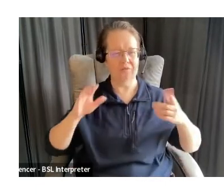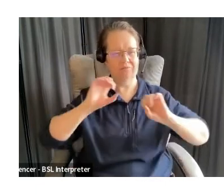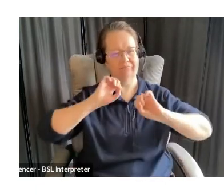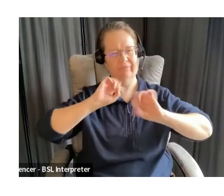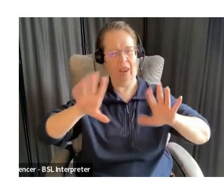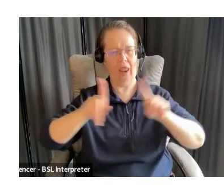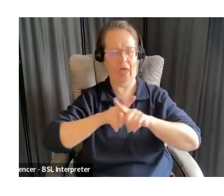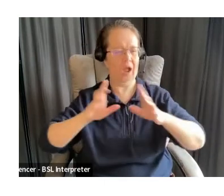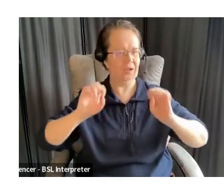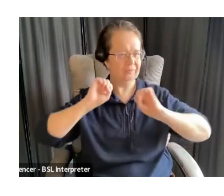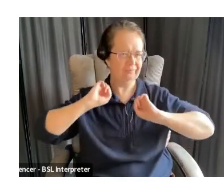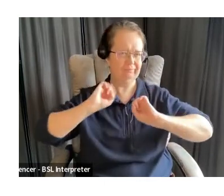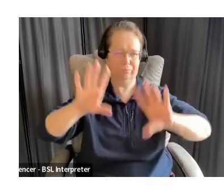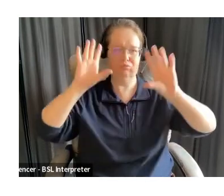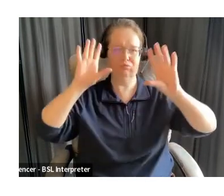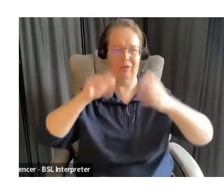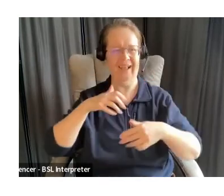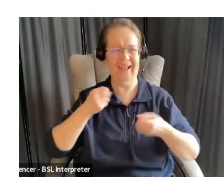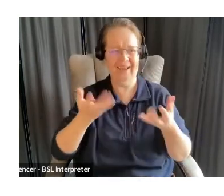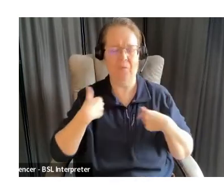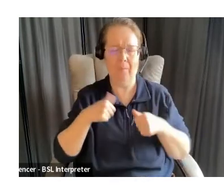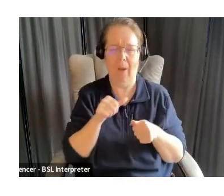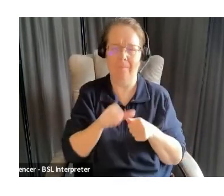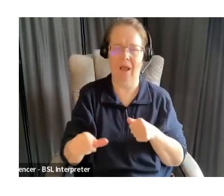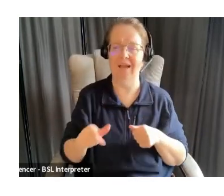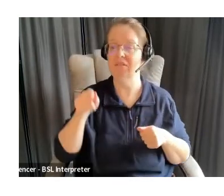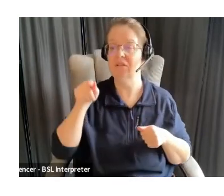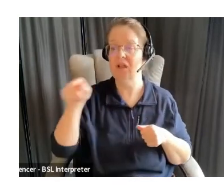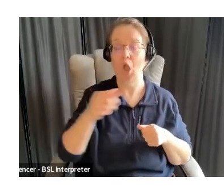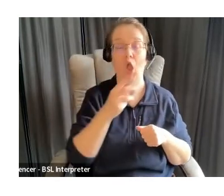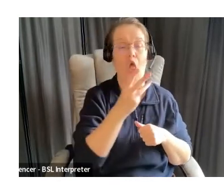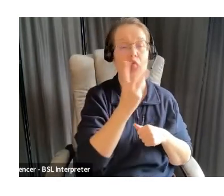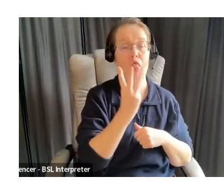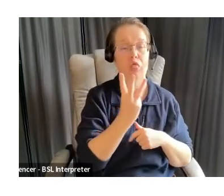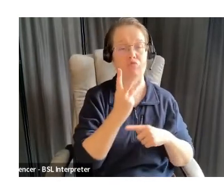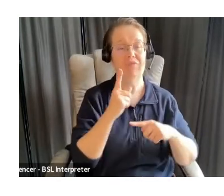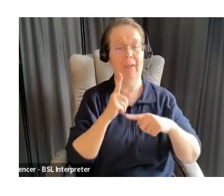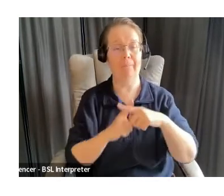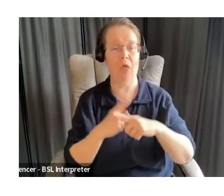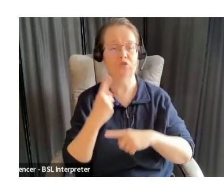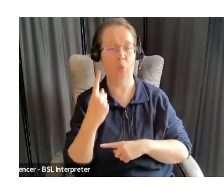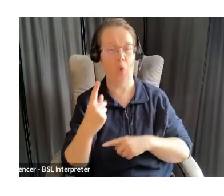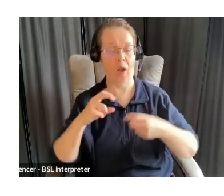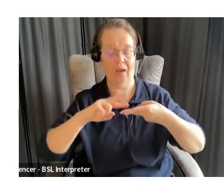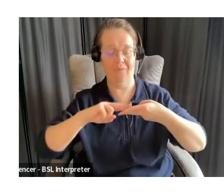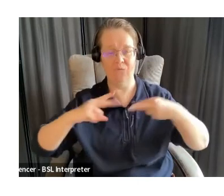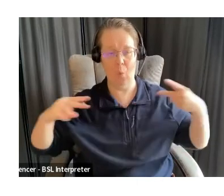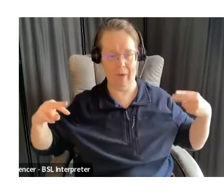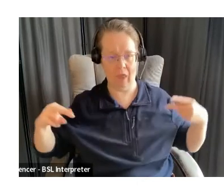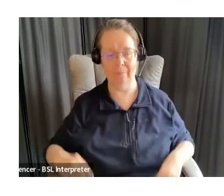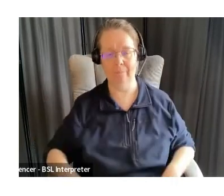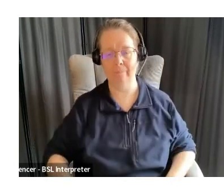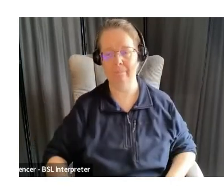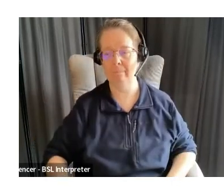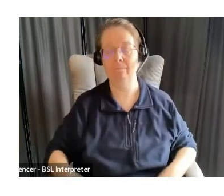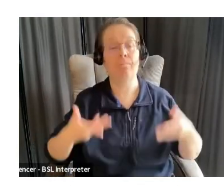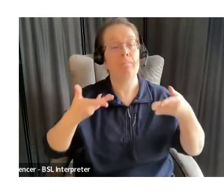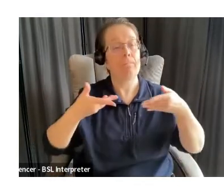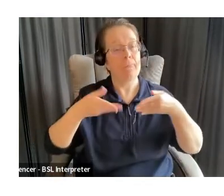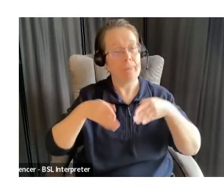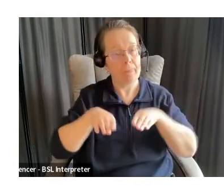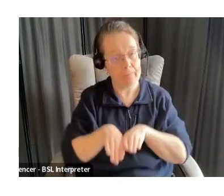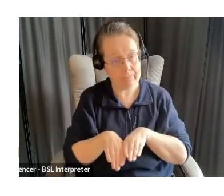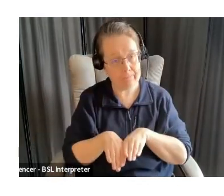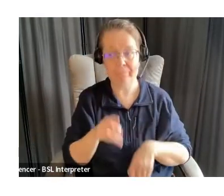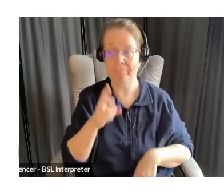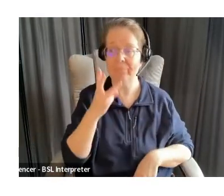best. So as a simple formula, it's called the 3+1. So close it down, 3 traits